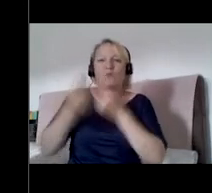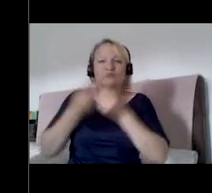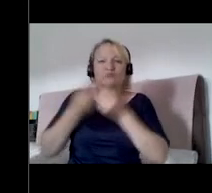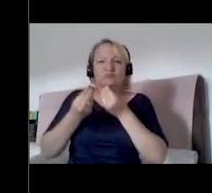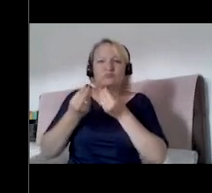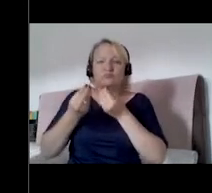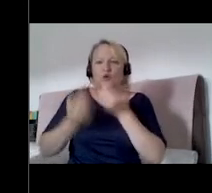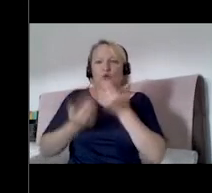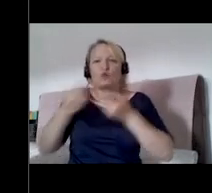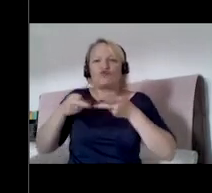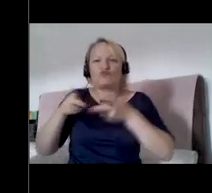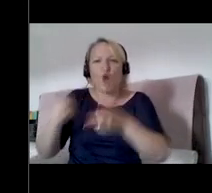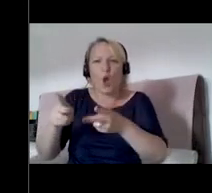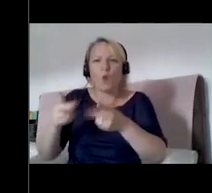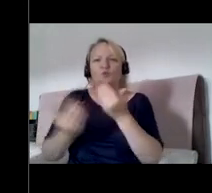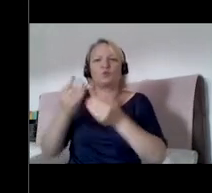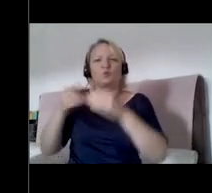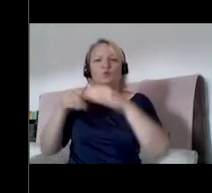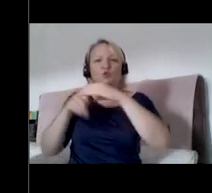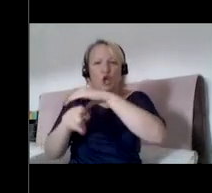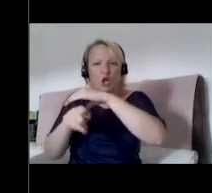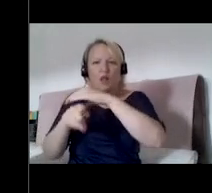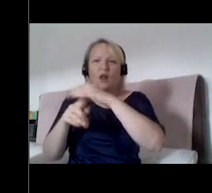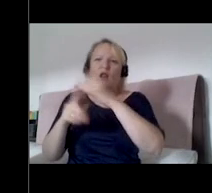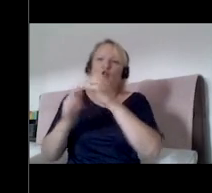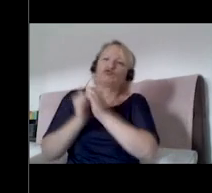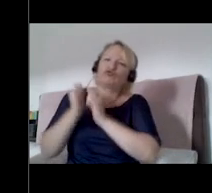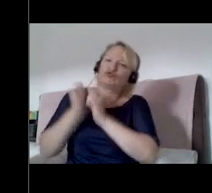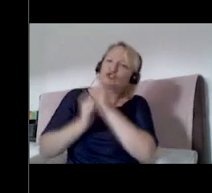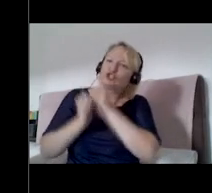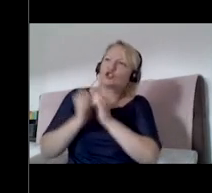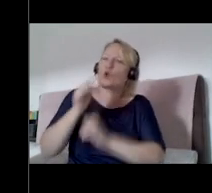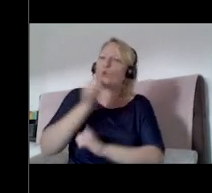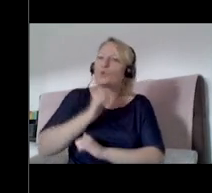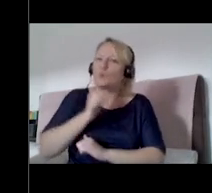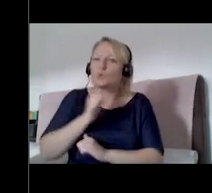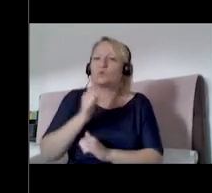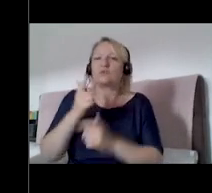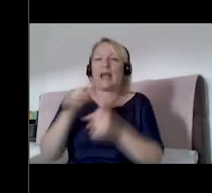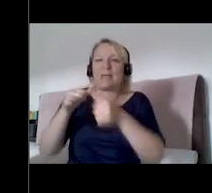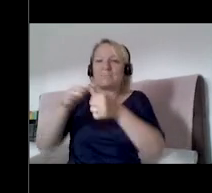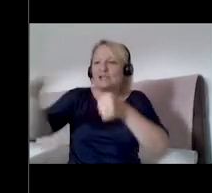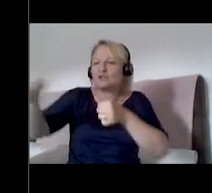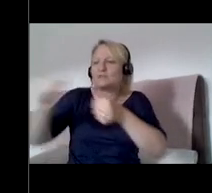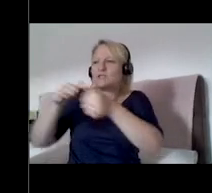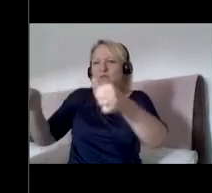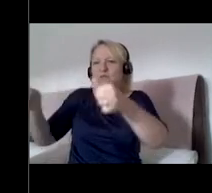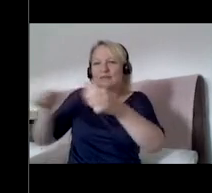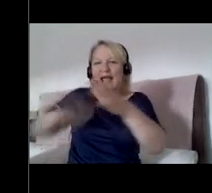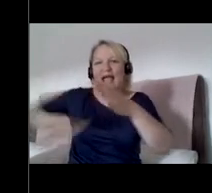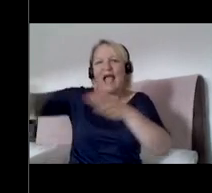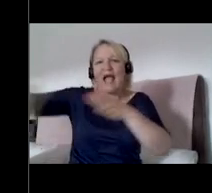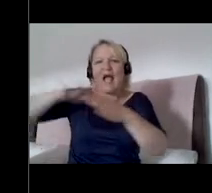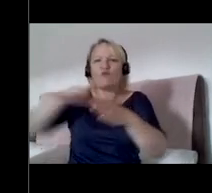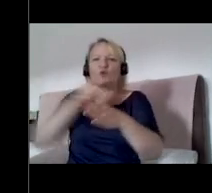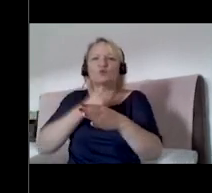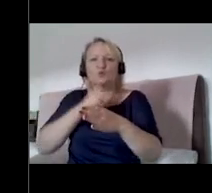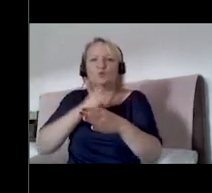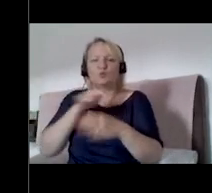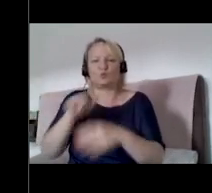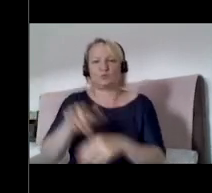existing utilities infrastructure. It also details the measures proposed to mitigate potential adverse effects of